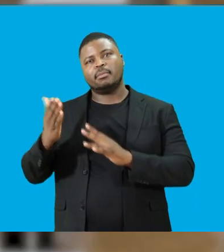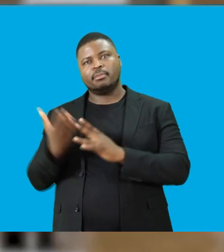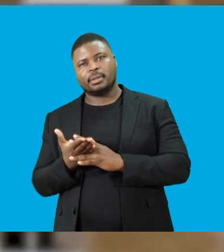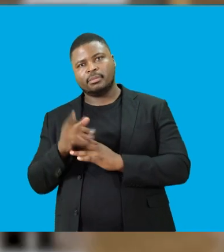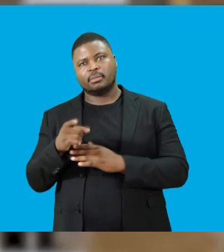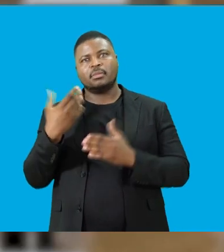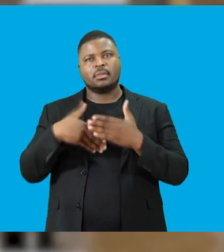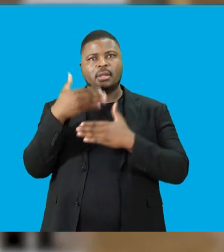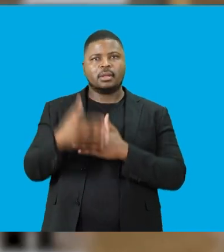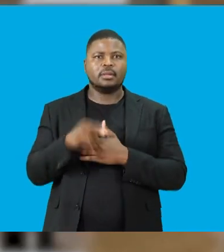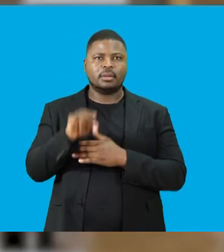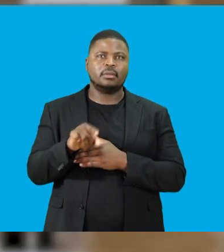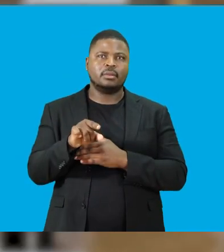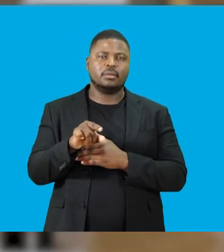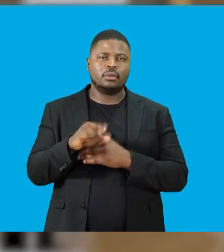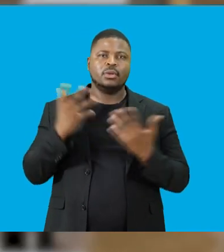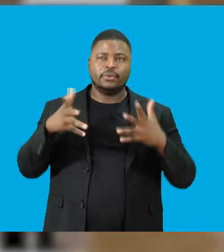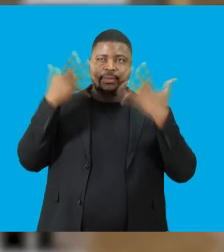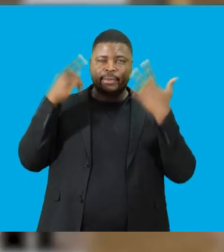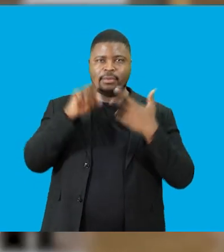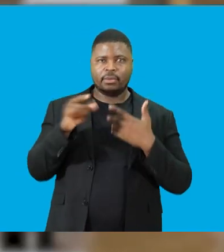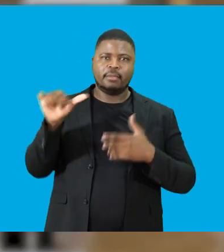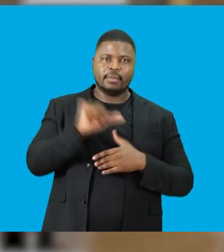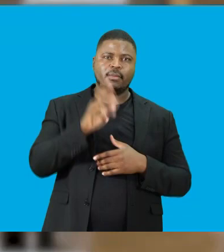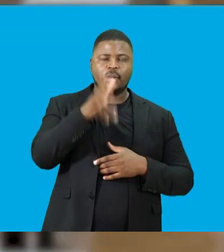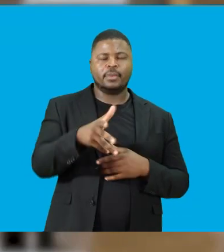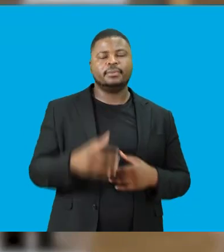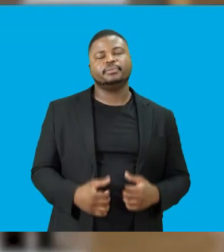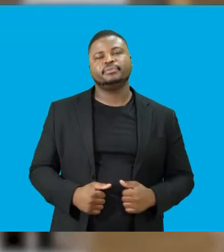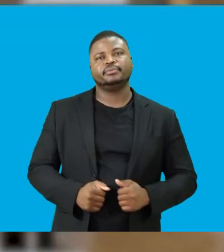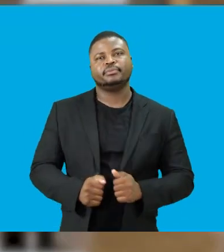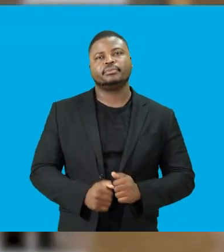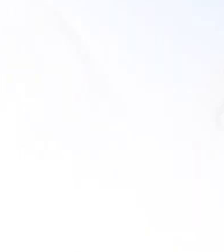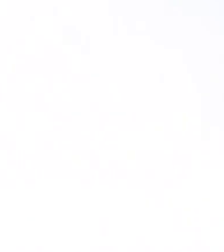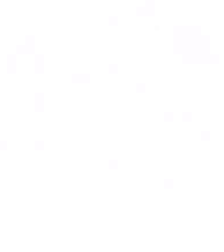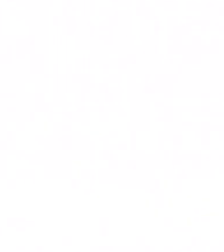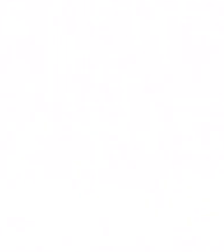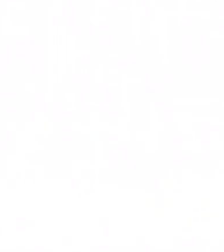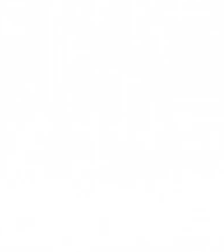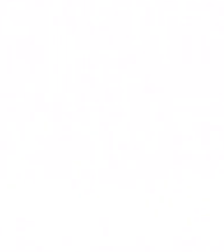Let's take a quick break and get refreshed, then we'll continue afterwards.